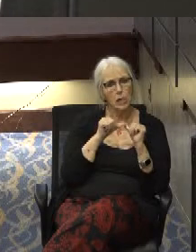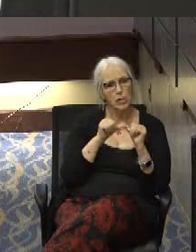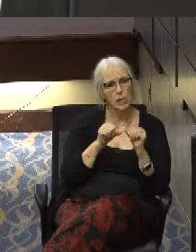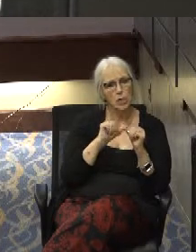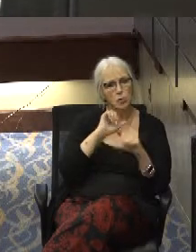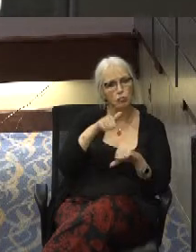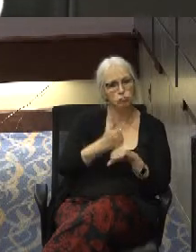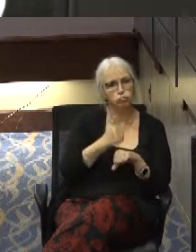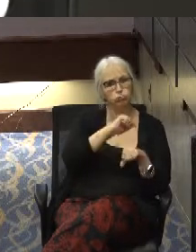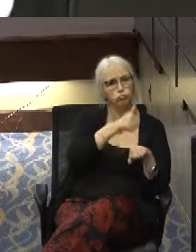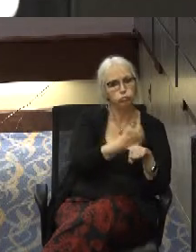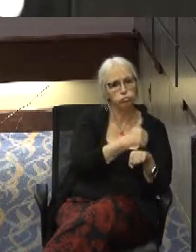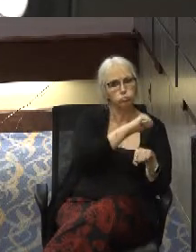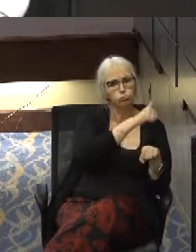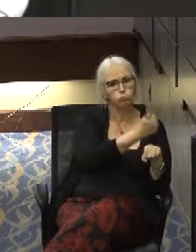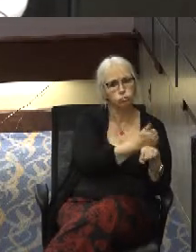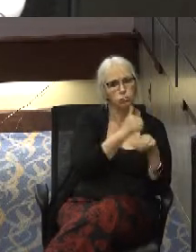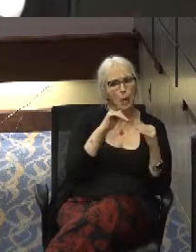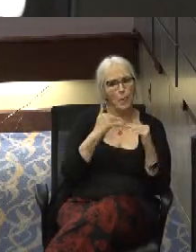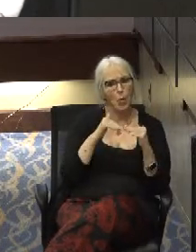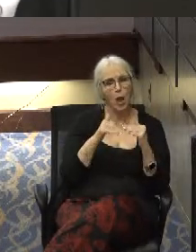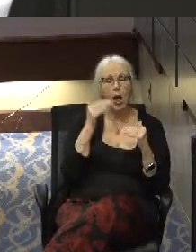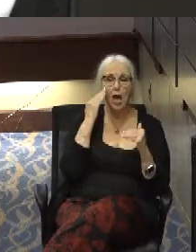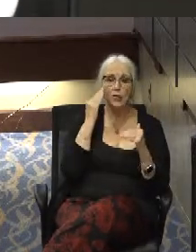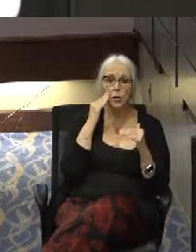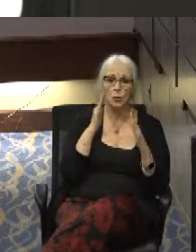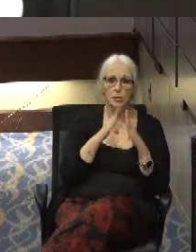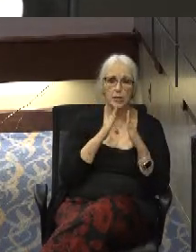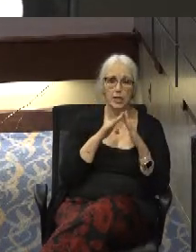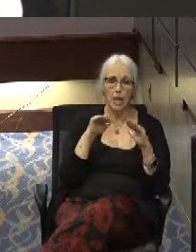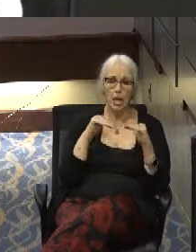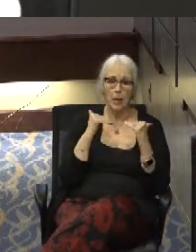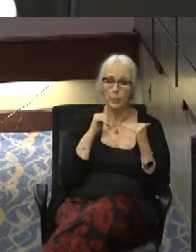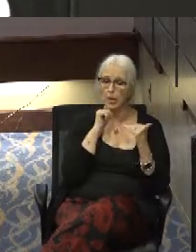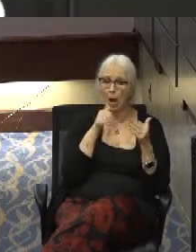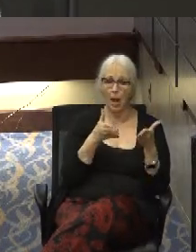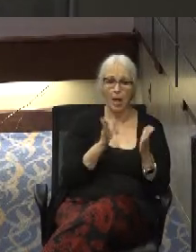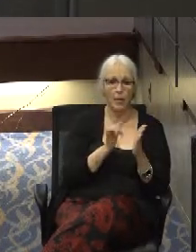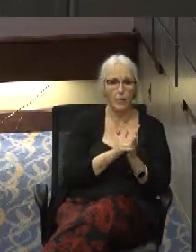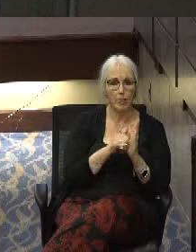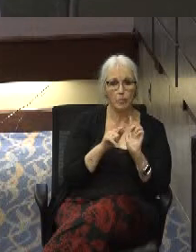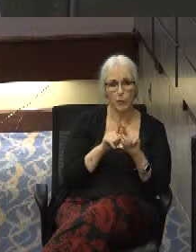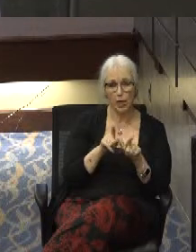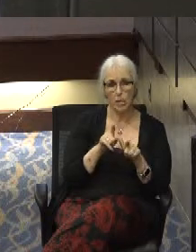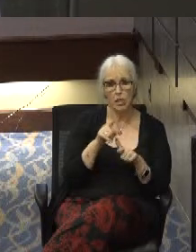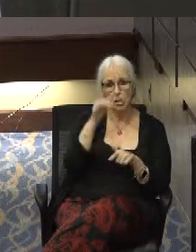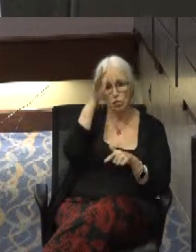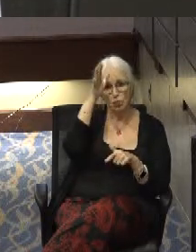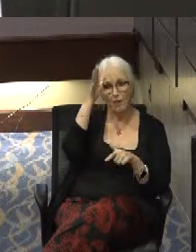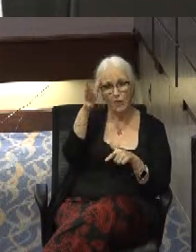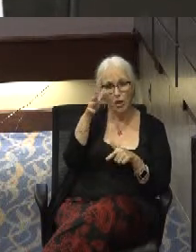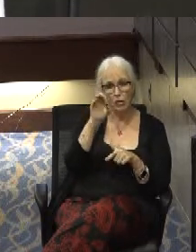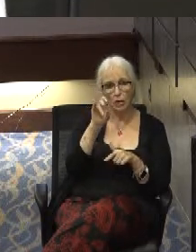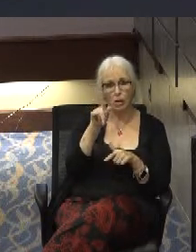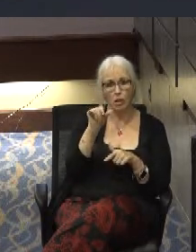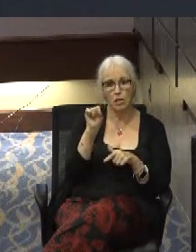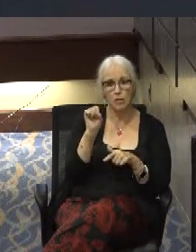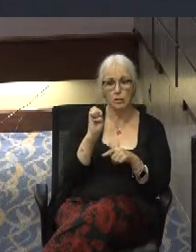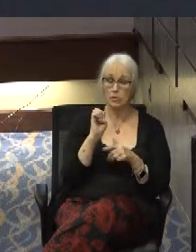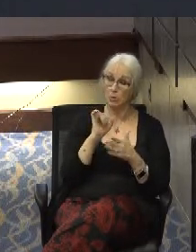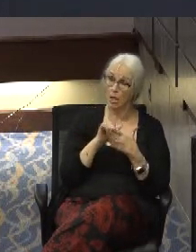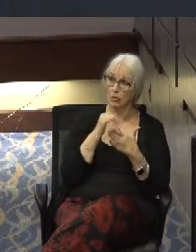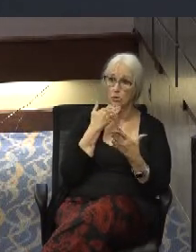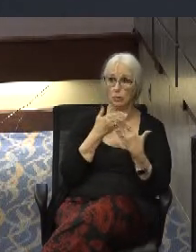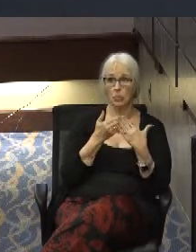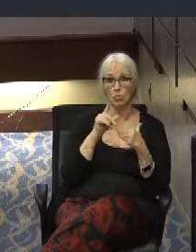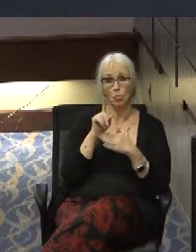homes there? I know within the city limits of Waco, we're not allowed that, but I'm wondering about the grandfather clause. Sure, that's a good question. So